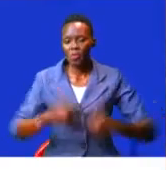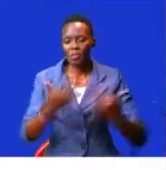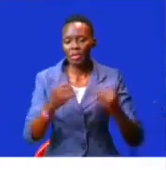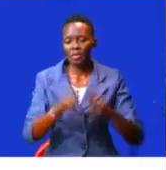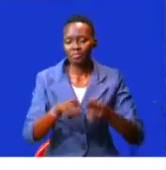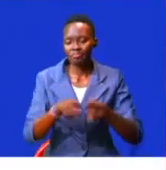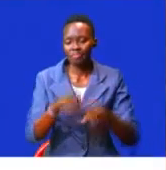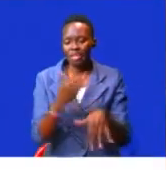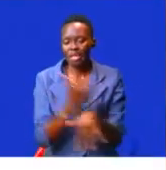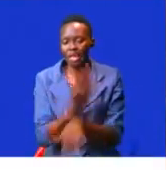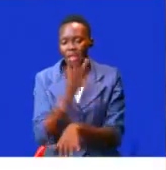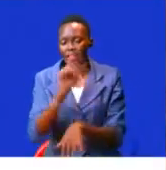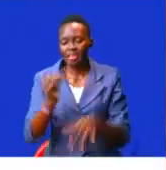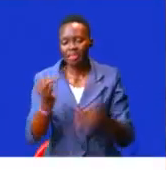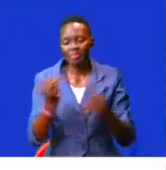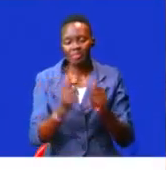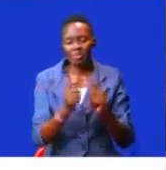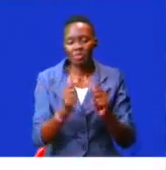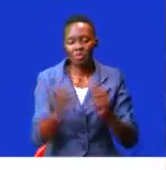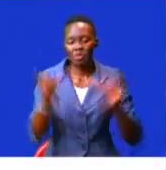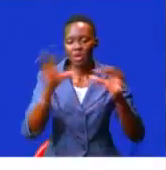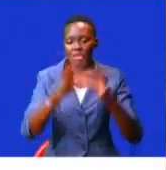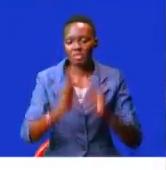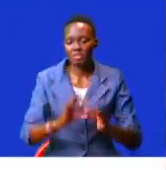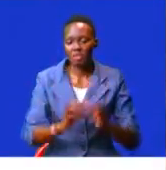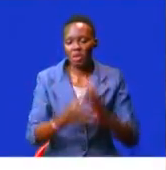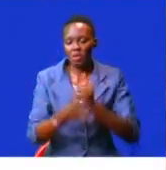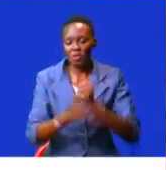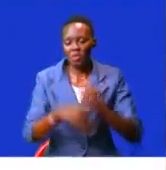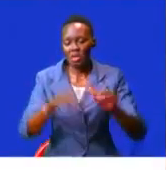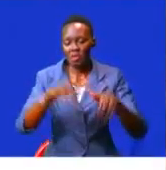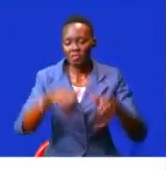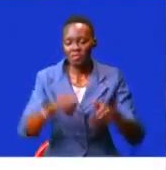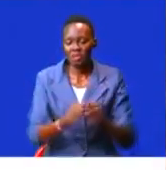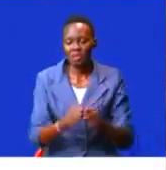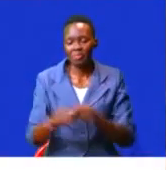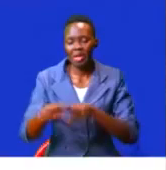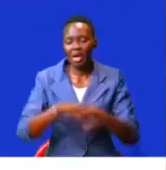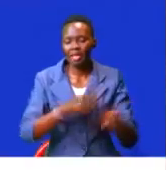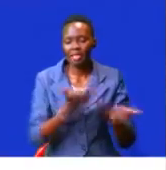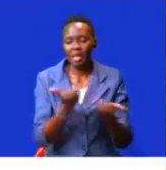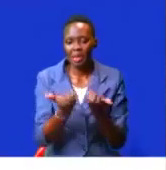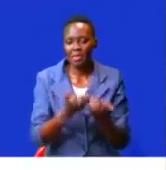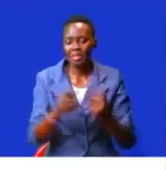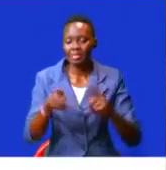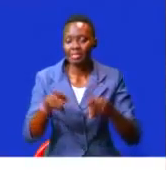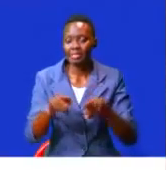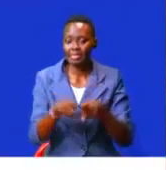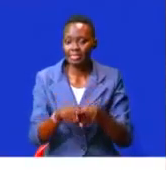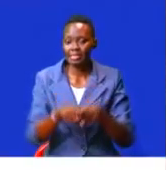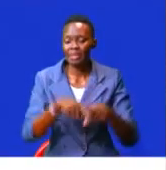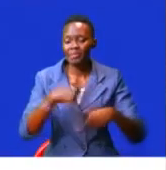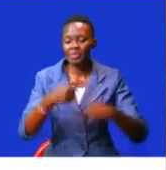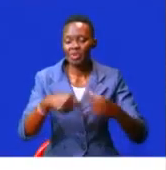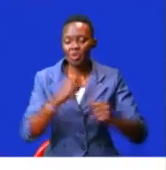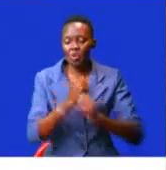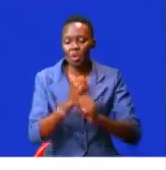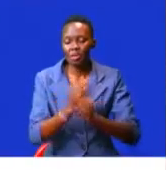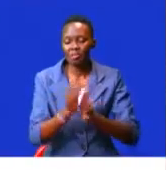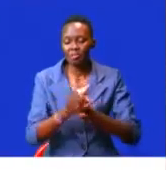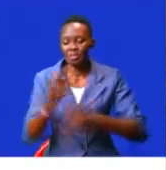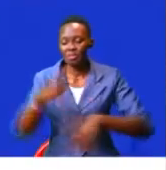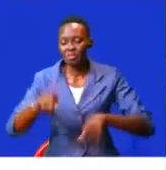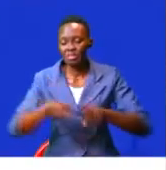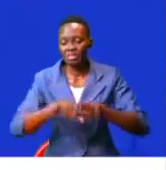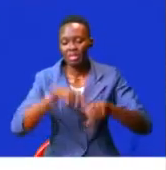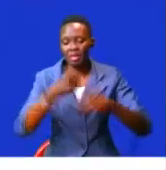them to join fish farming as an enterprise. We endeavor to continue collaborating with you and